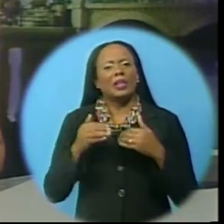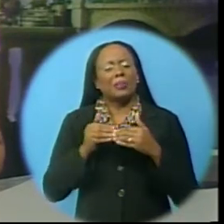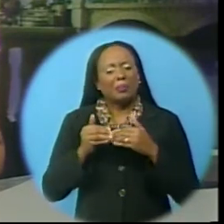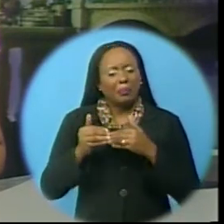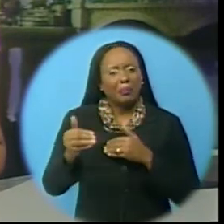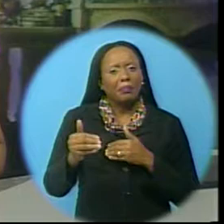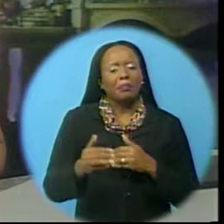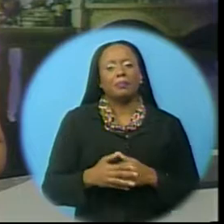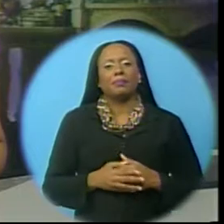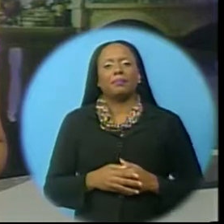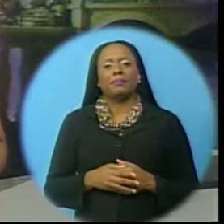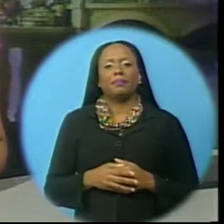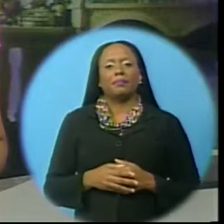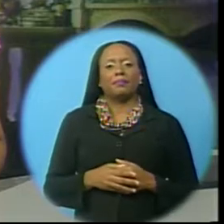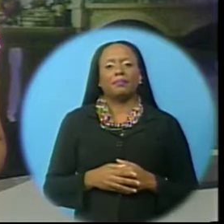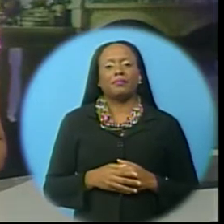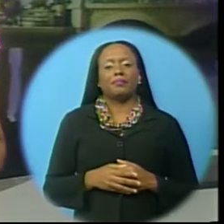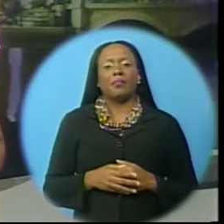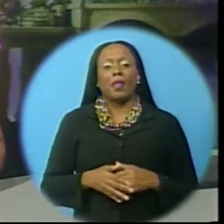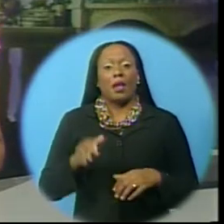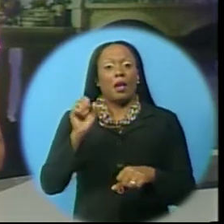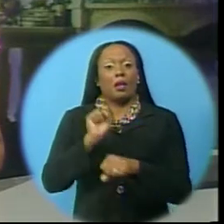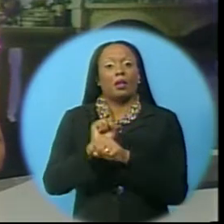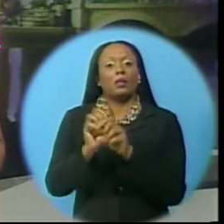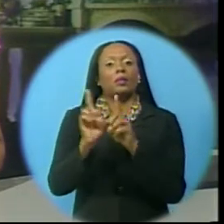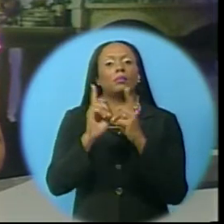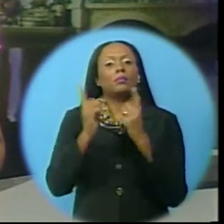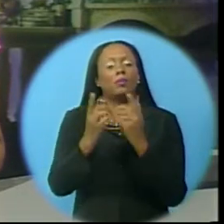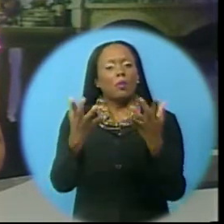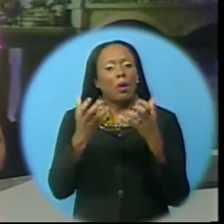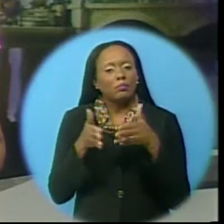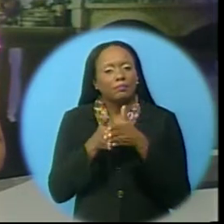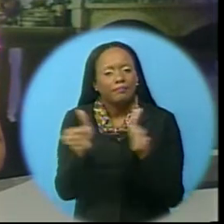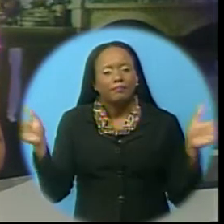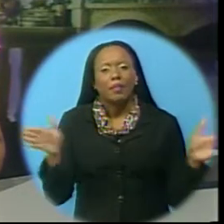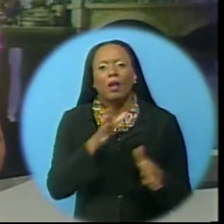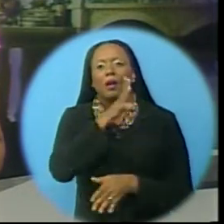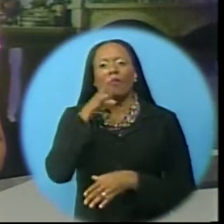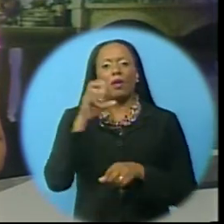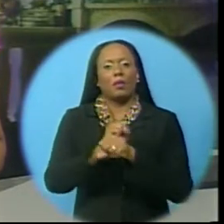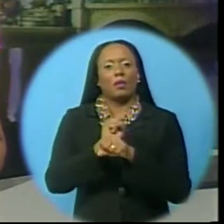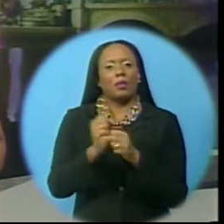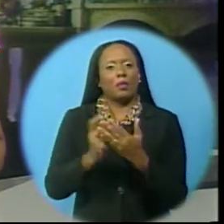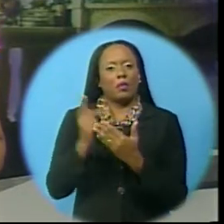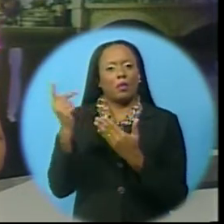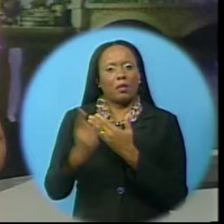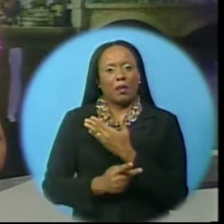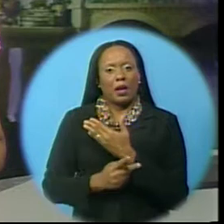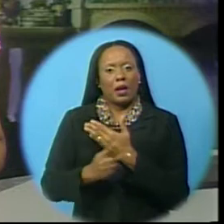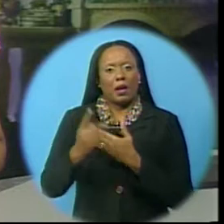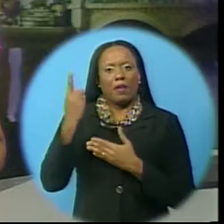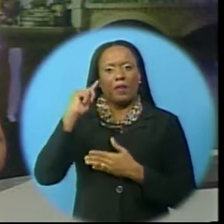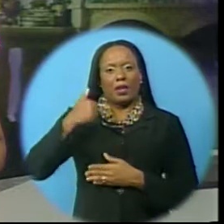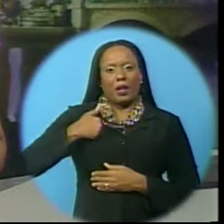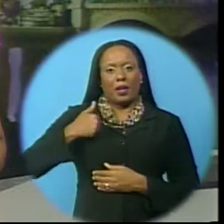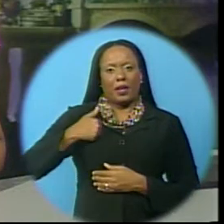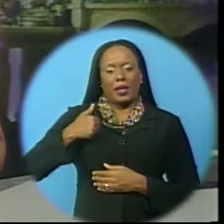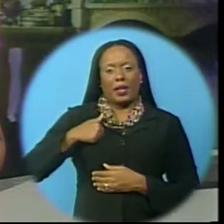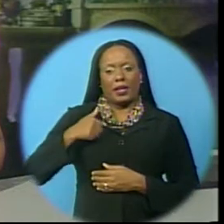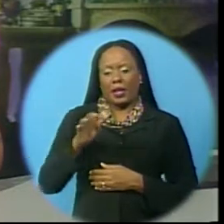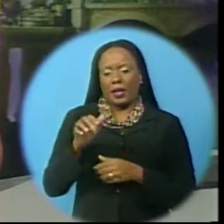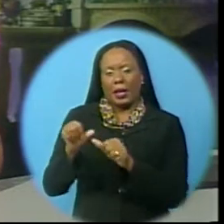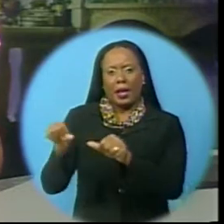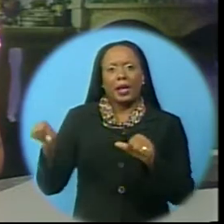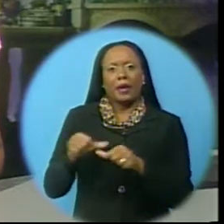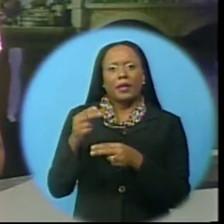go. Well, the Labour Department is seeking to expand the farm labour program to the Canadian province of Alberta. Chief